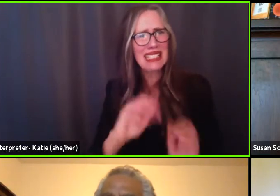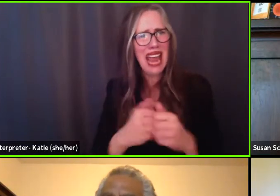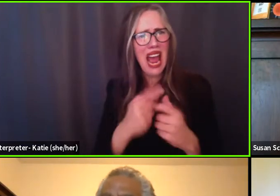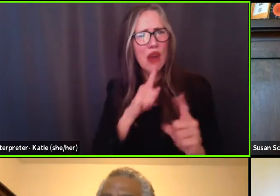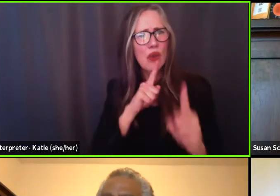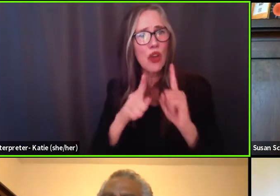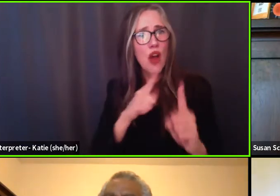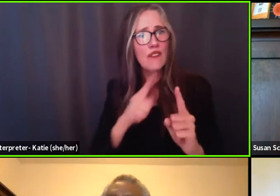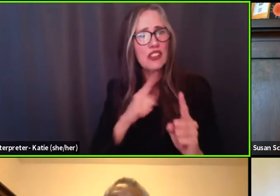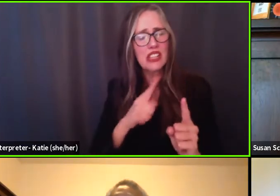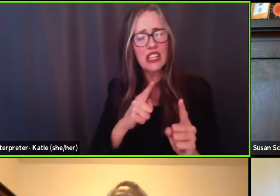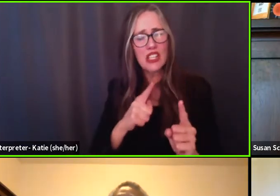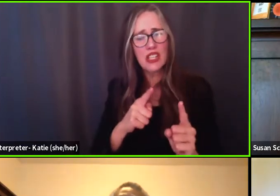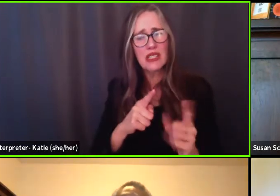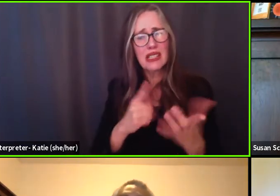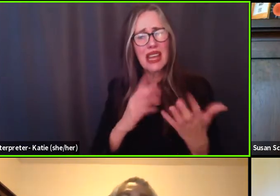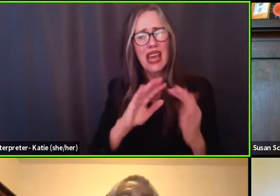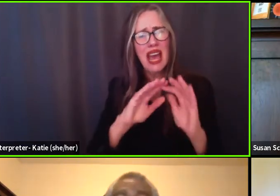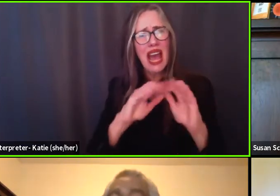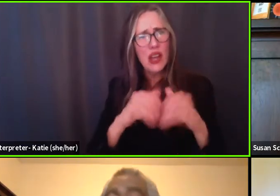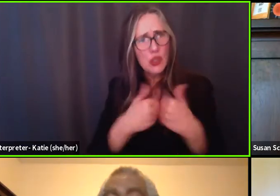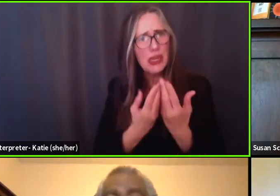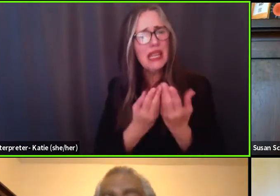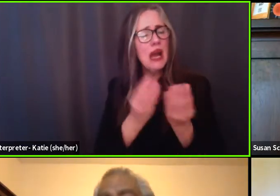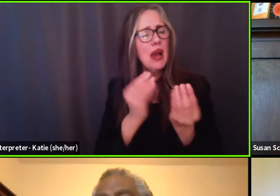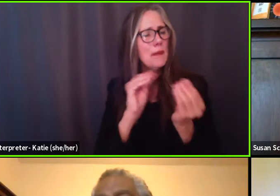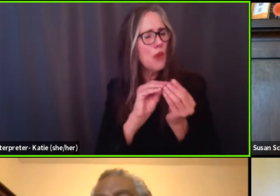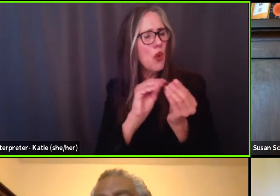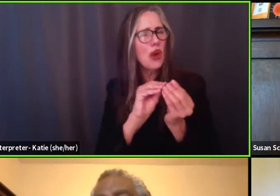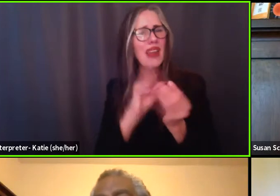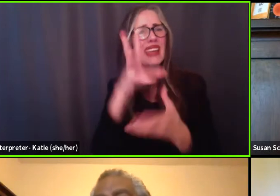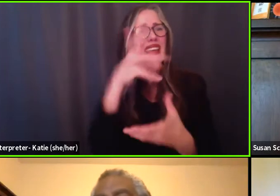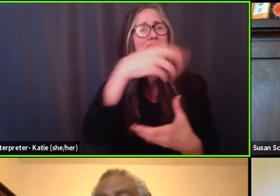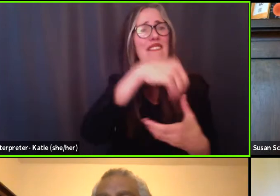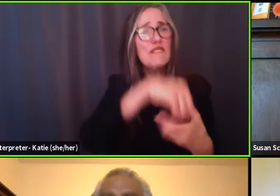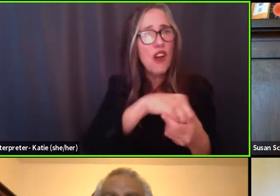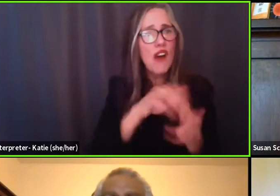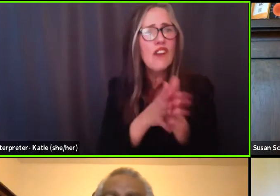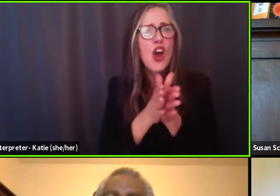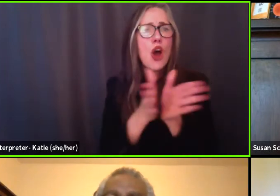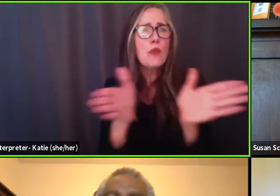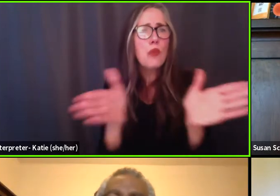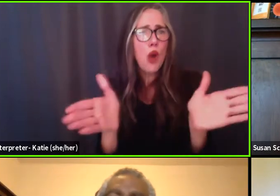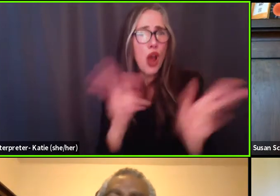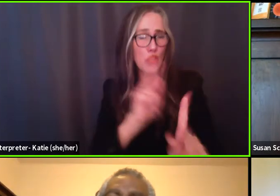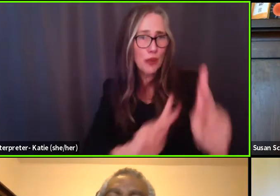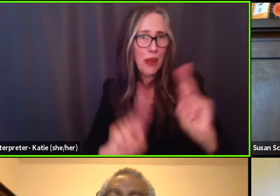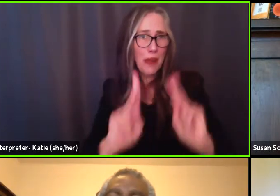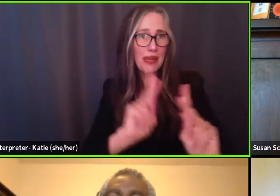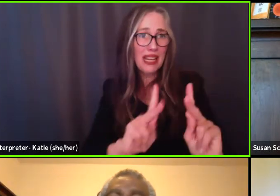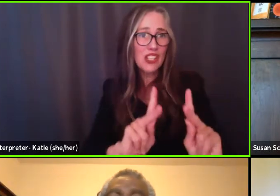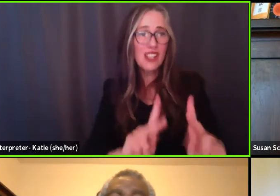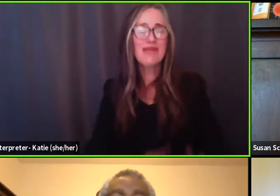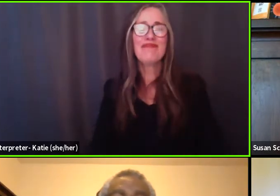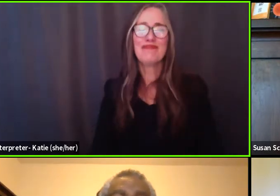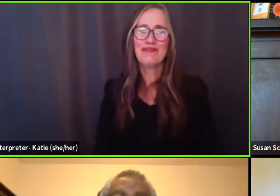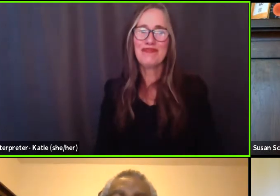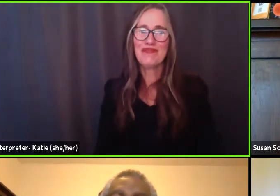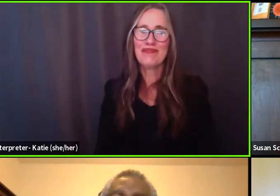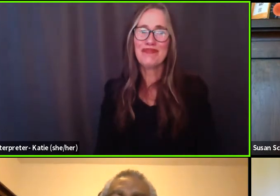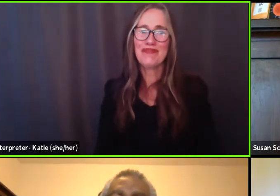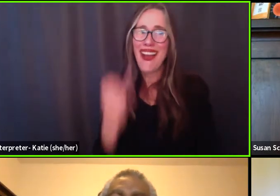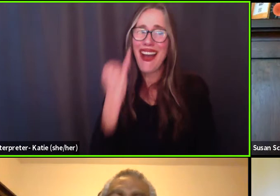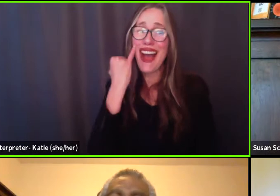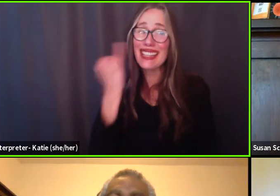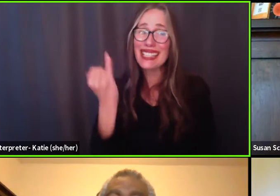and and and normalize them in a broader population and i would say we go back to the schools i i would say there's some value in going back and looking at the places where